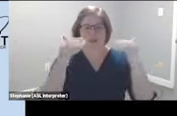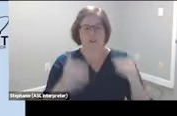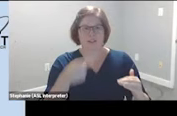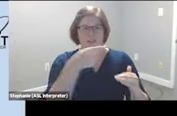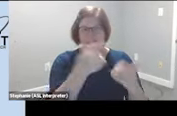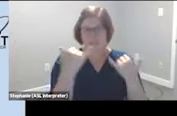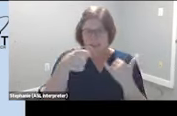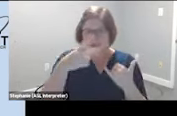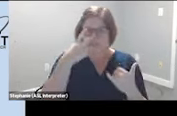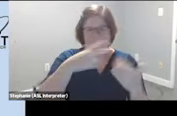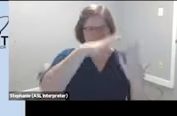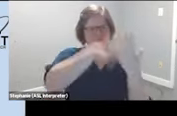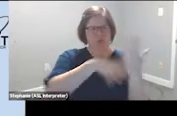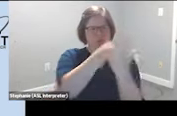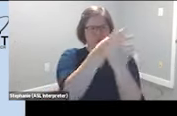showing a